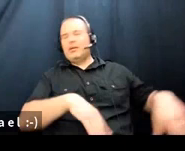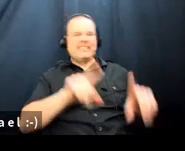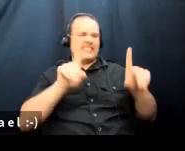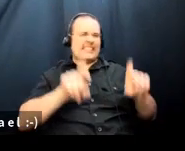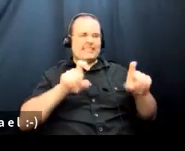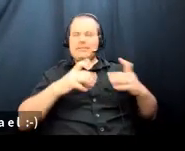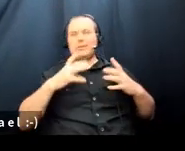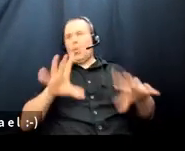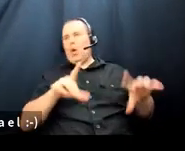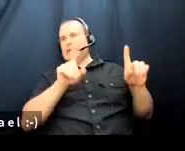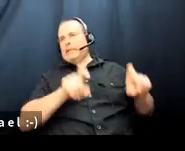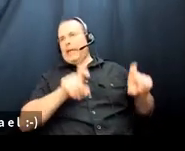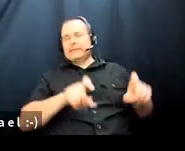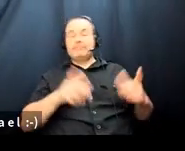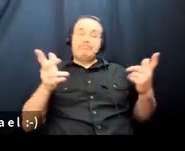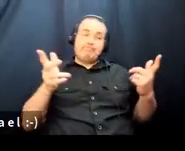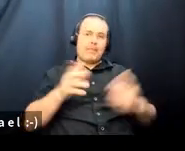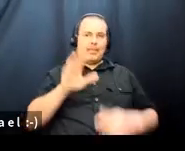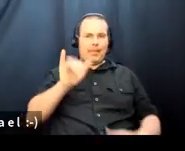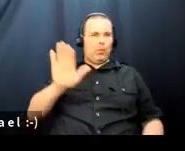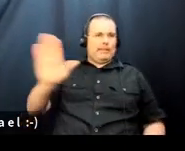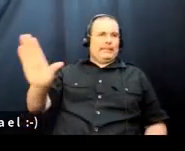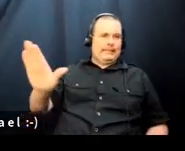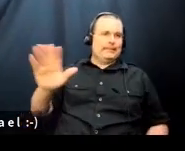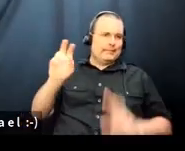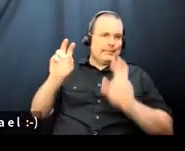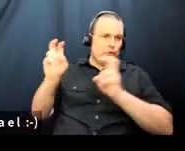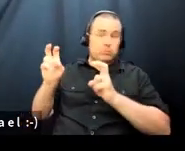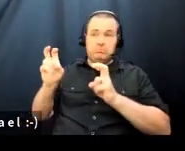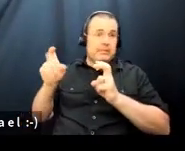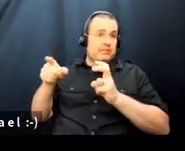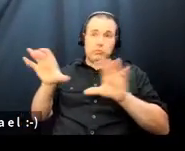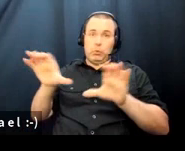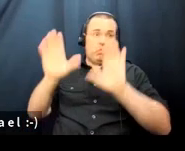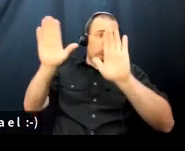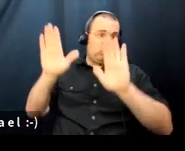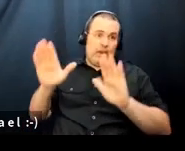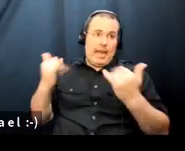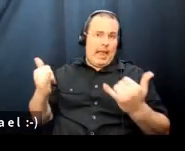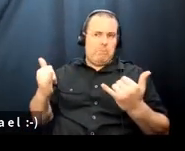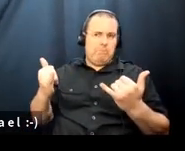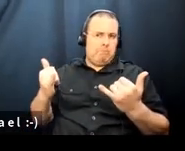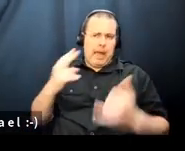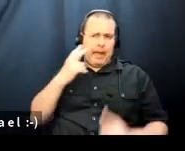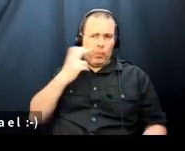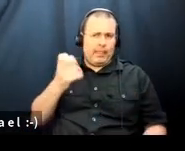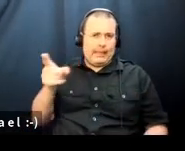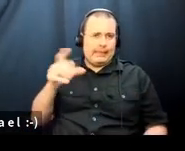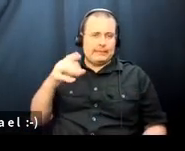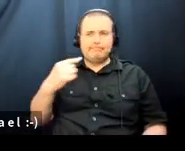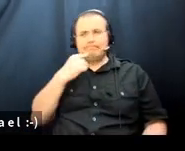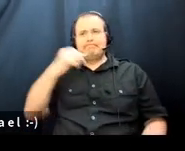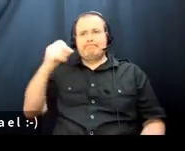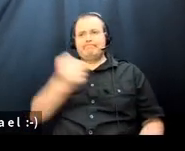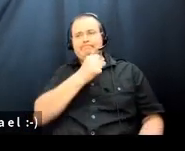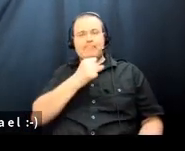So that was his issue. Now he's doing great now, and I don't think he's missing out on services, but there are kids who